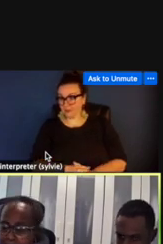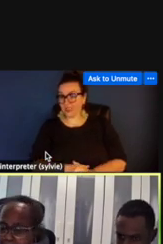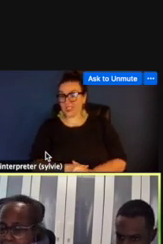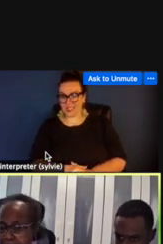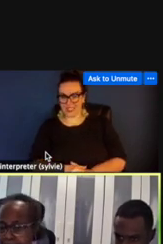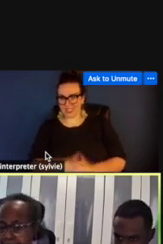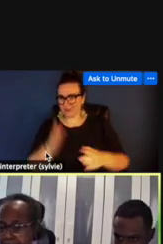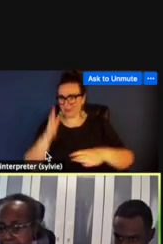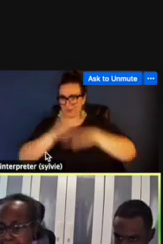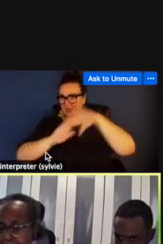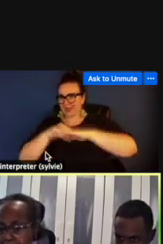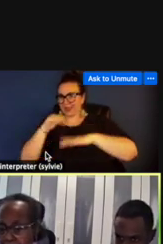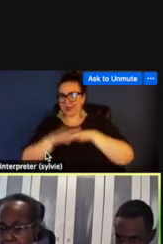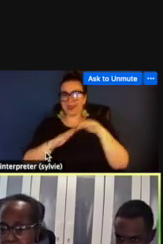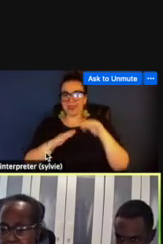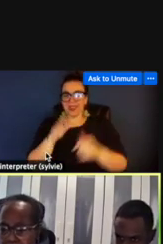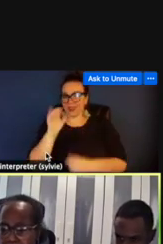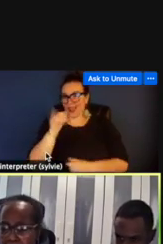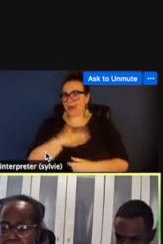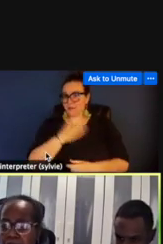the